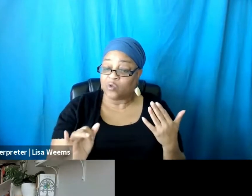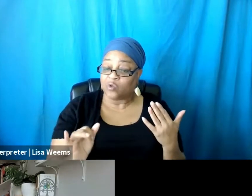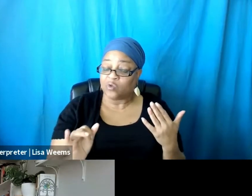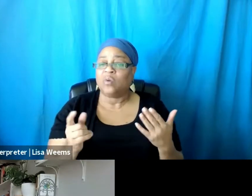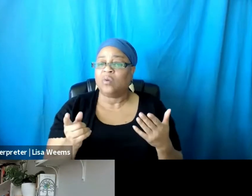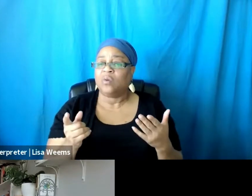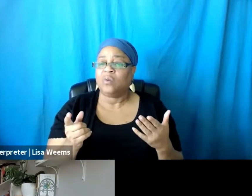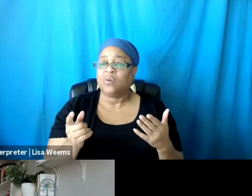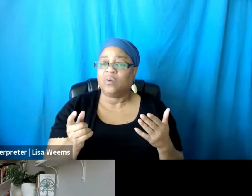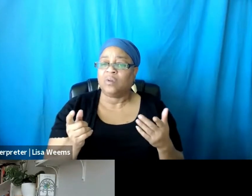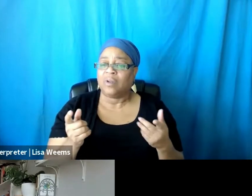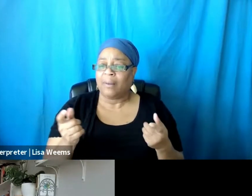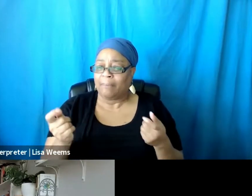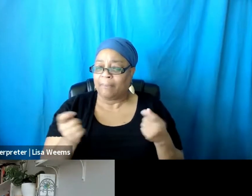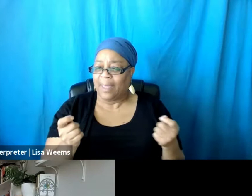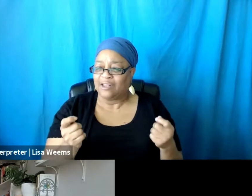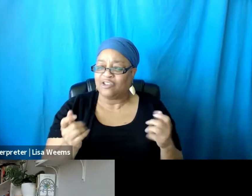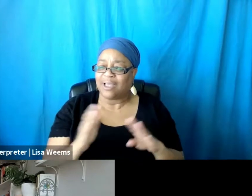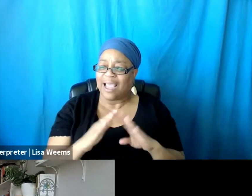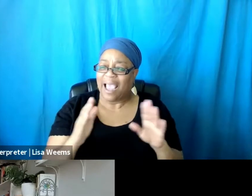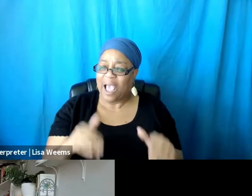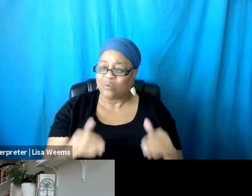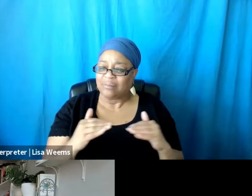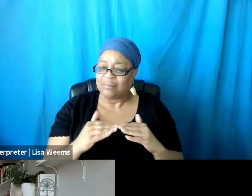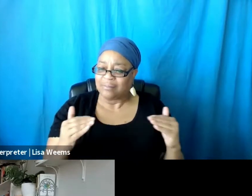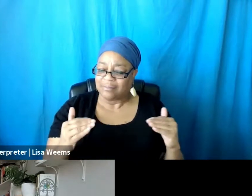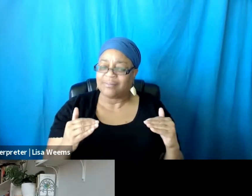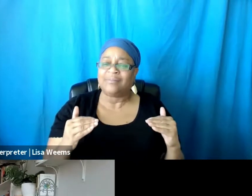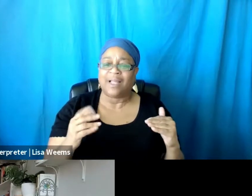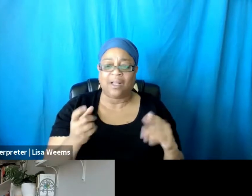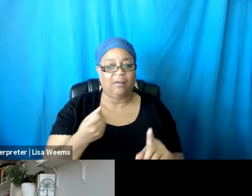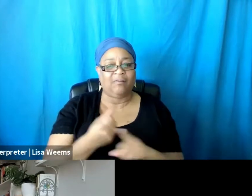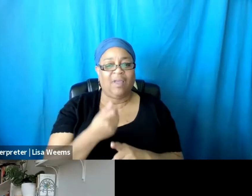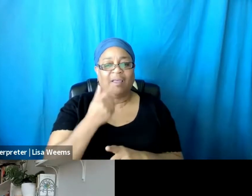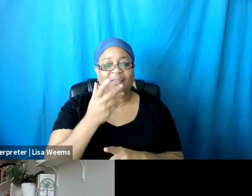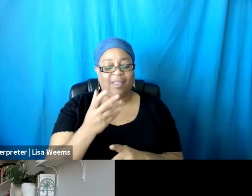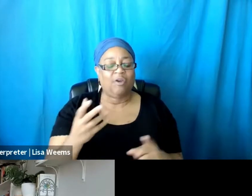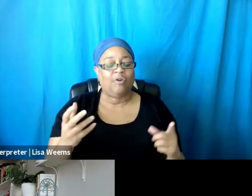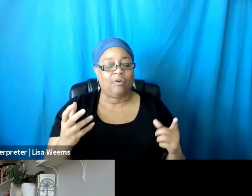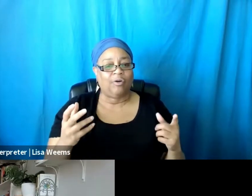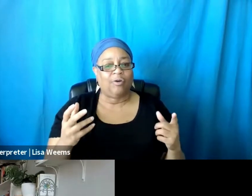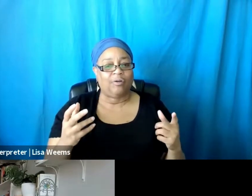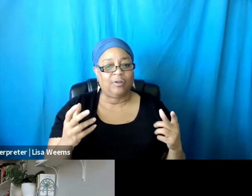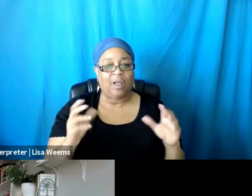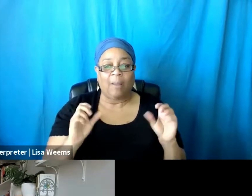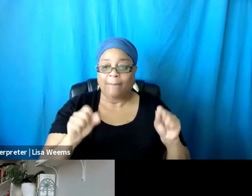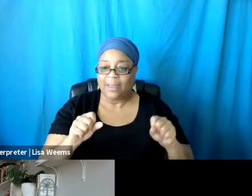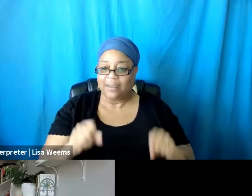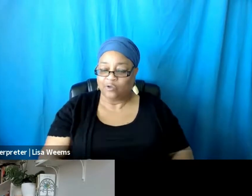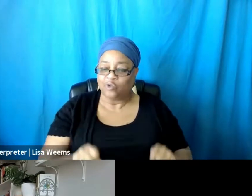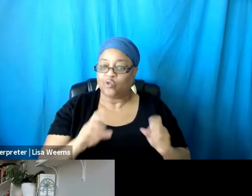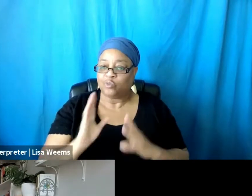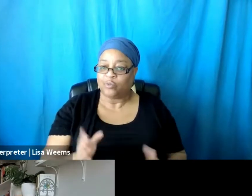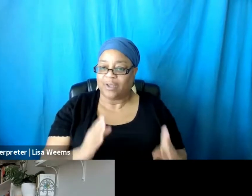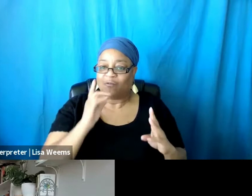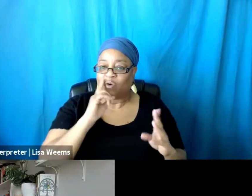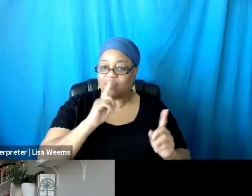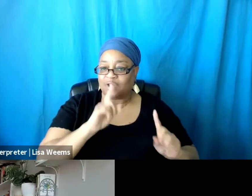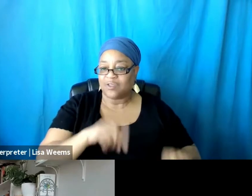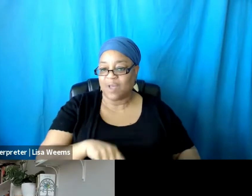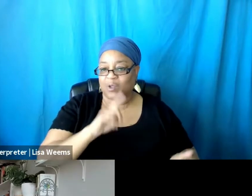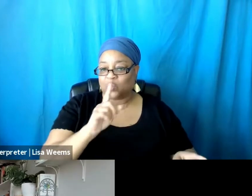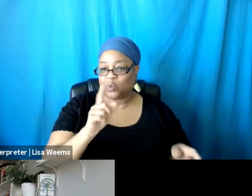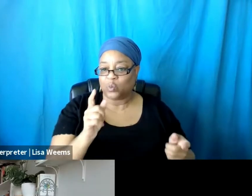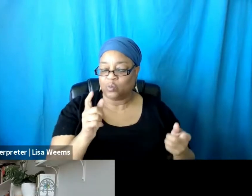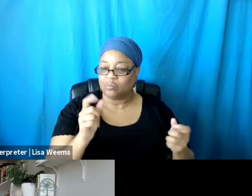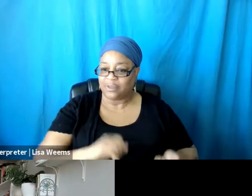challenges that make it difficult for them to be able to sufficiently, as an individual, prepare for and respond to disaster. And so that's